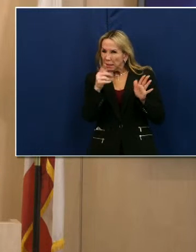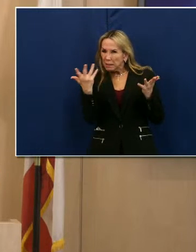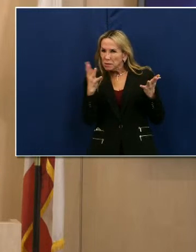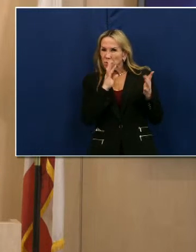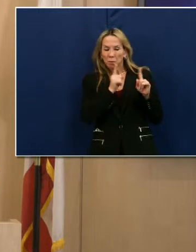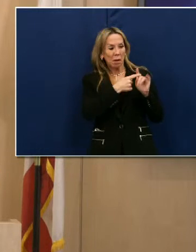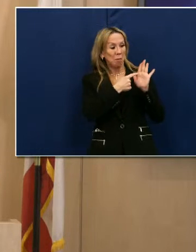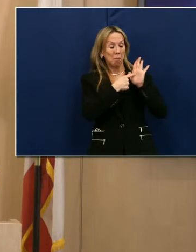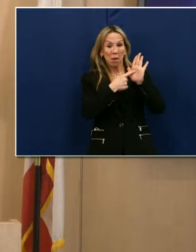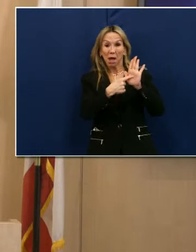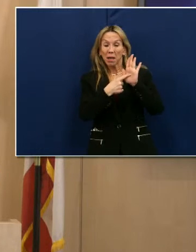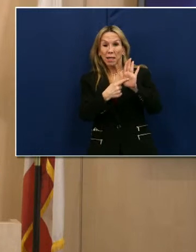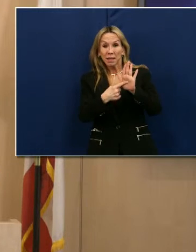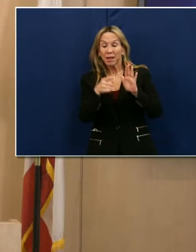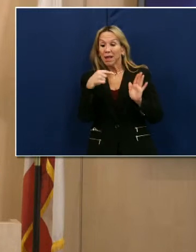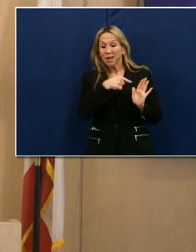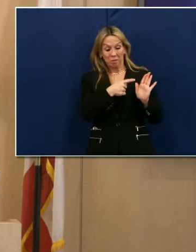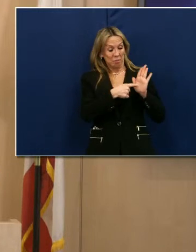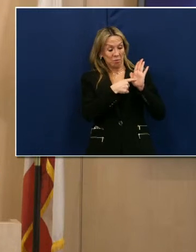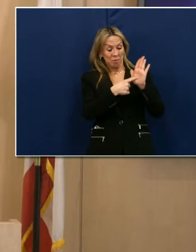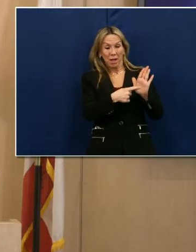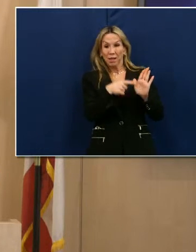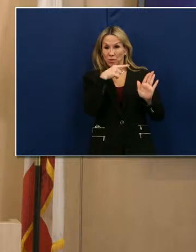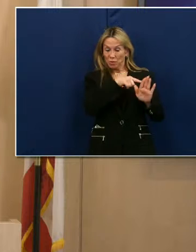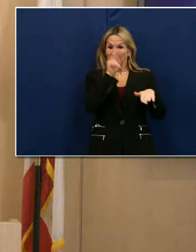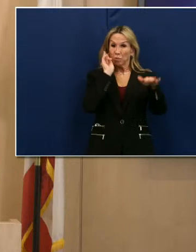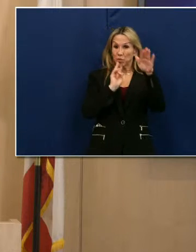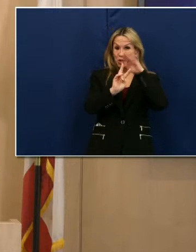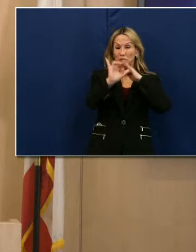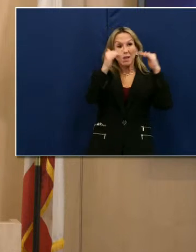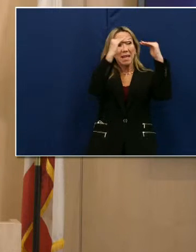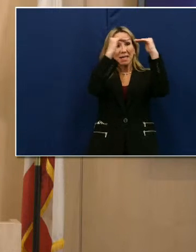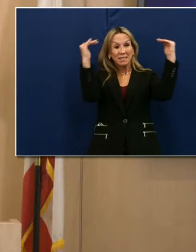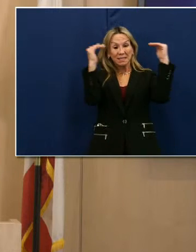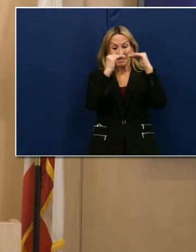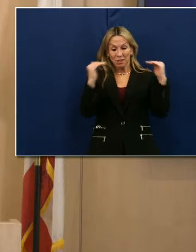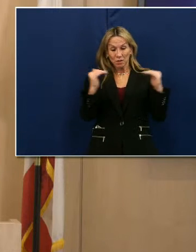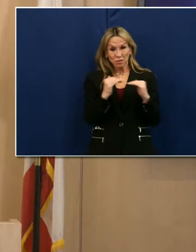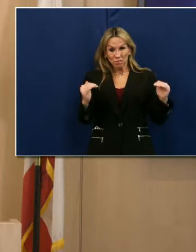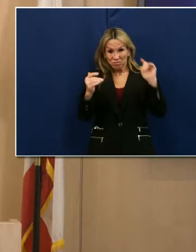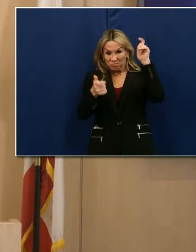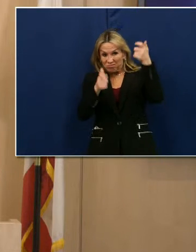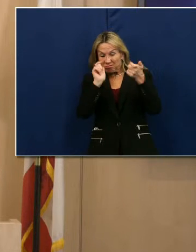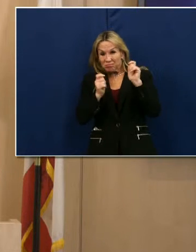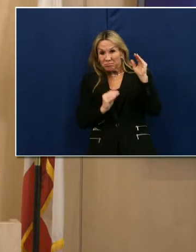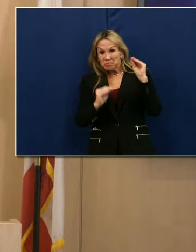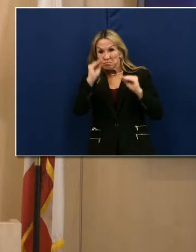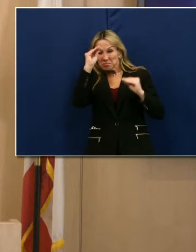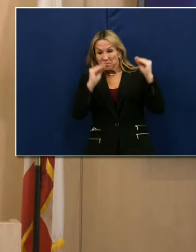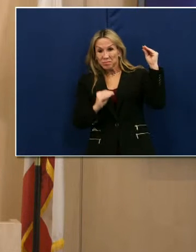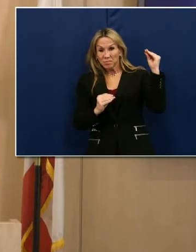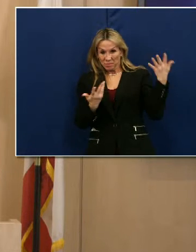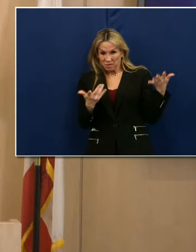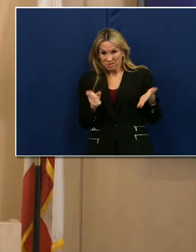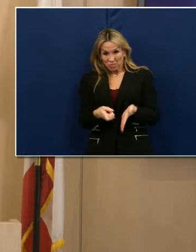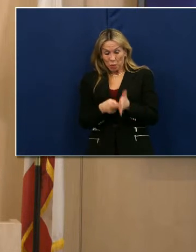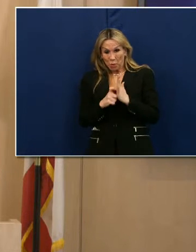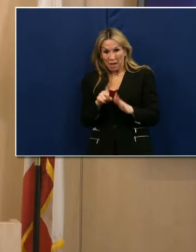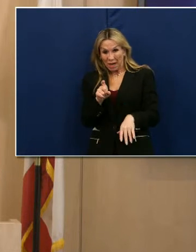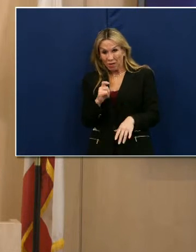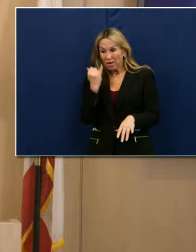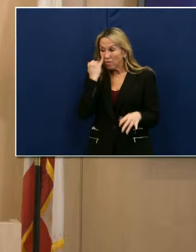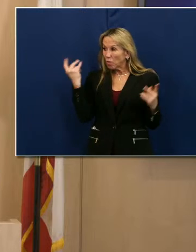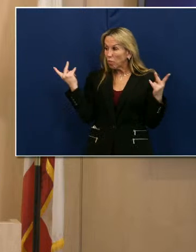do modelers project that care rationing would be required in either the predicted scenario or the worst